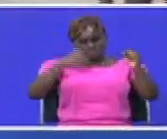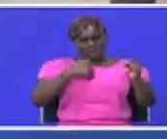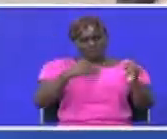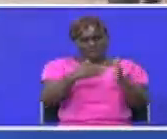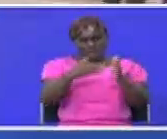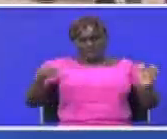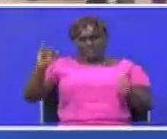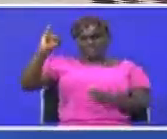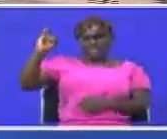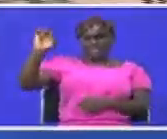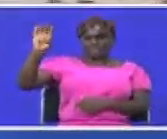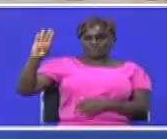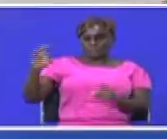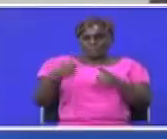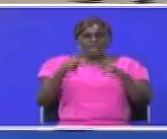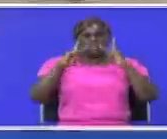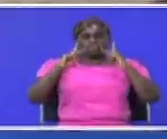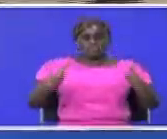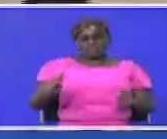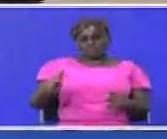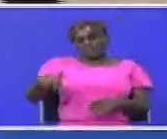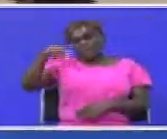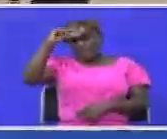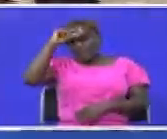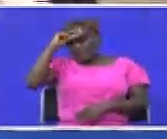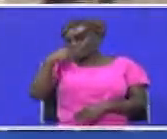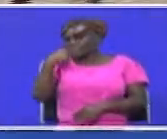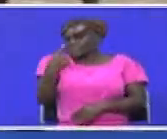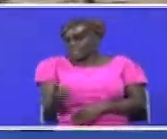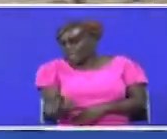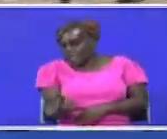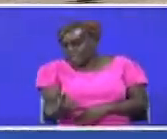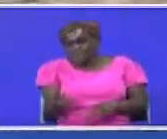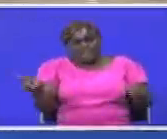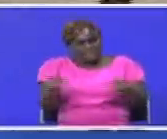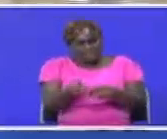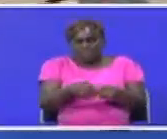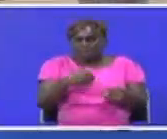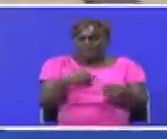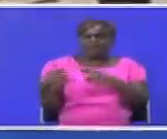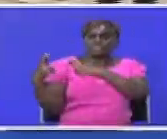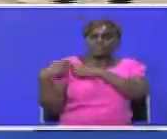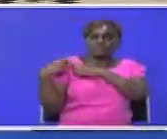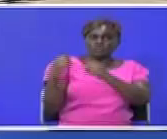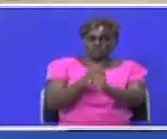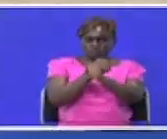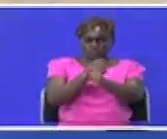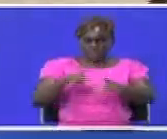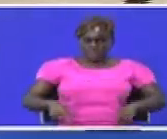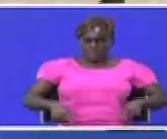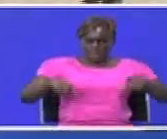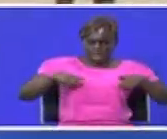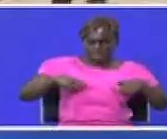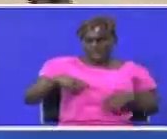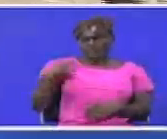the IEBC, but peacefully, the government argues that it also has a responsibility of protecting the lives and